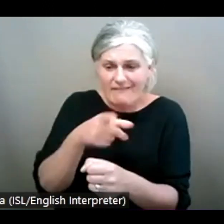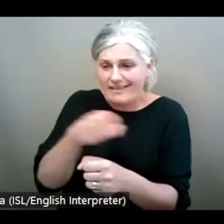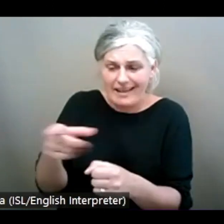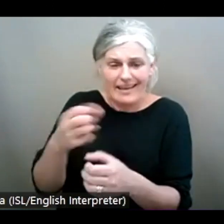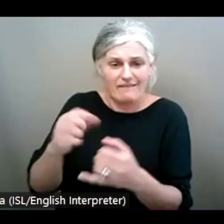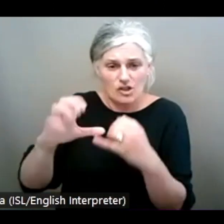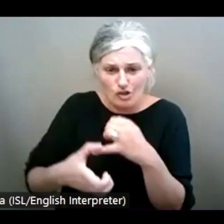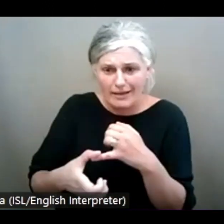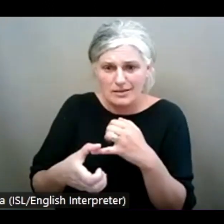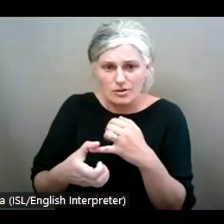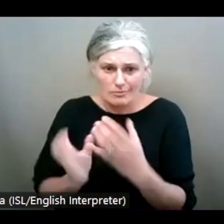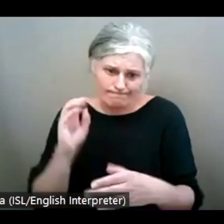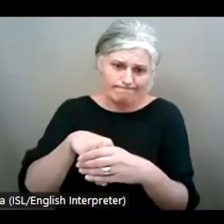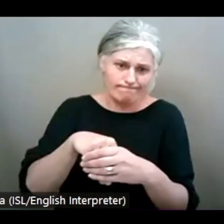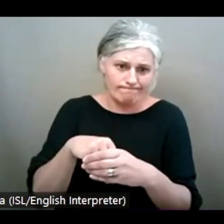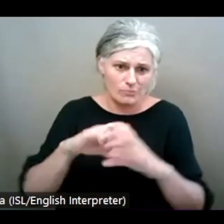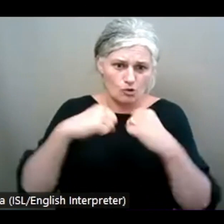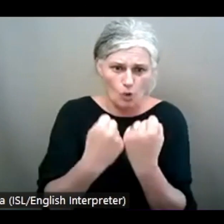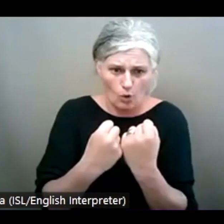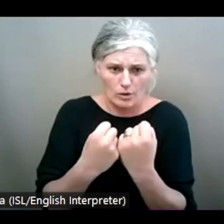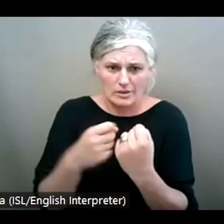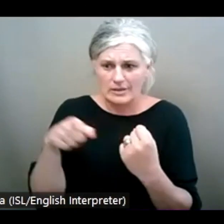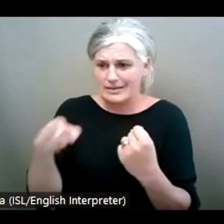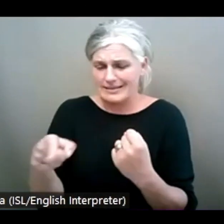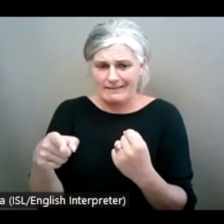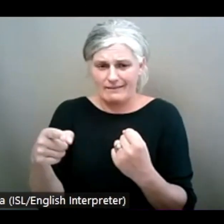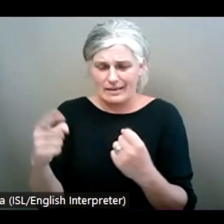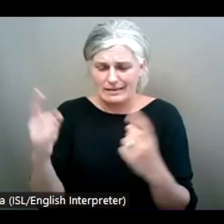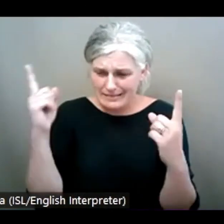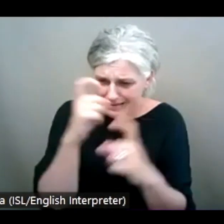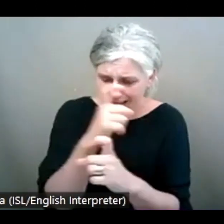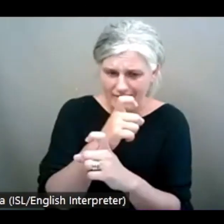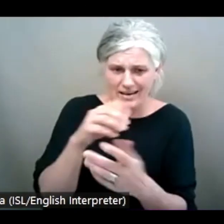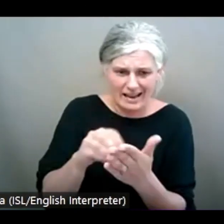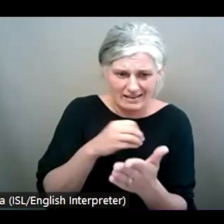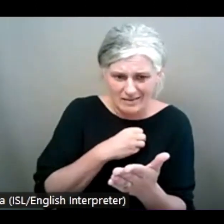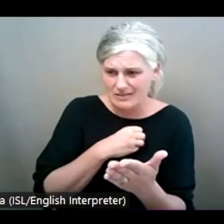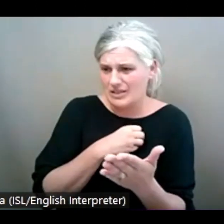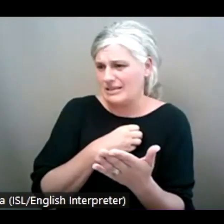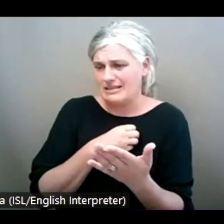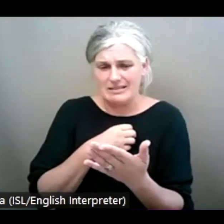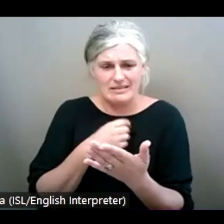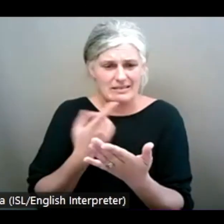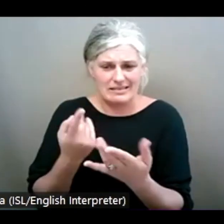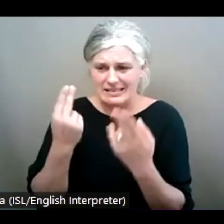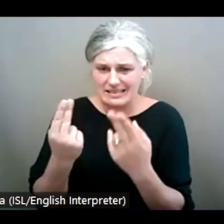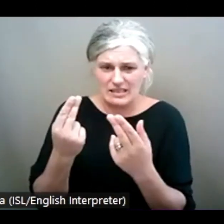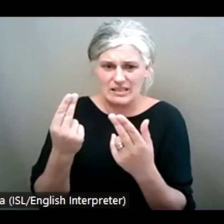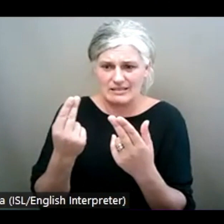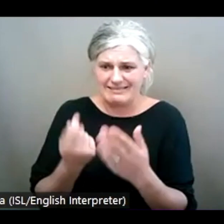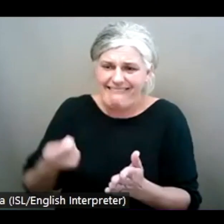they're deemed, you know, difficult, or, you know, they have to have this special help and they need all this